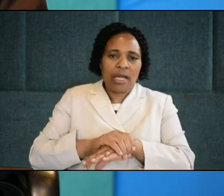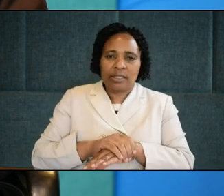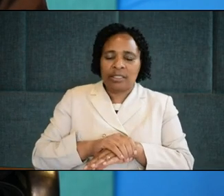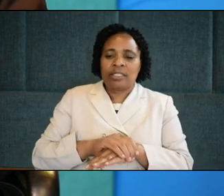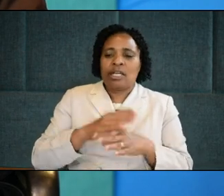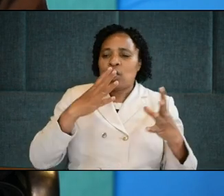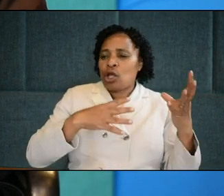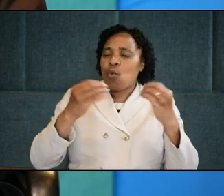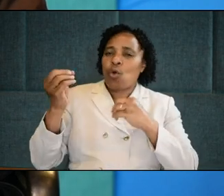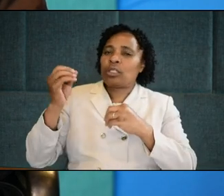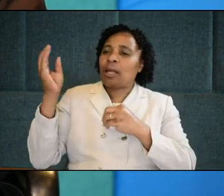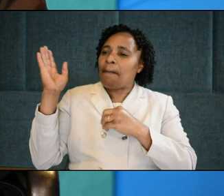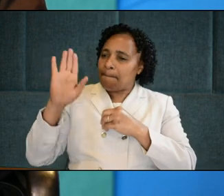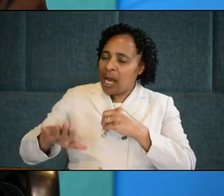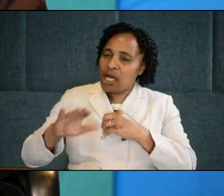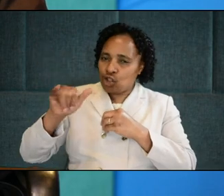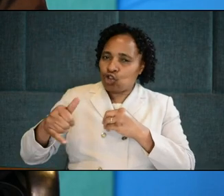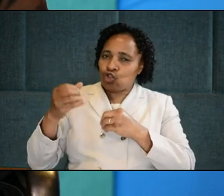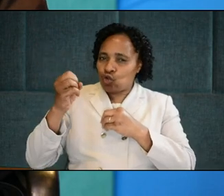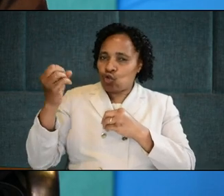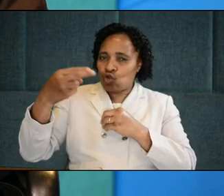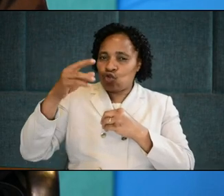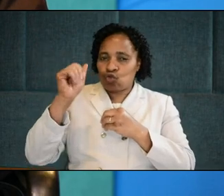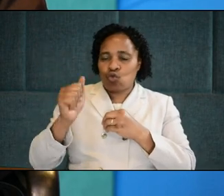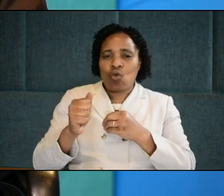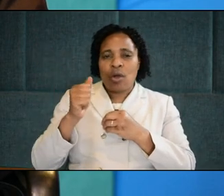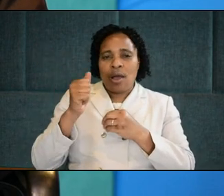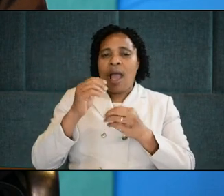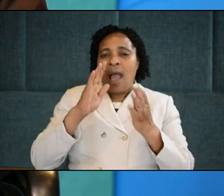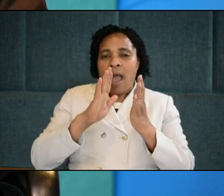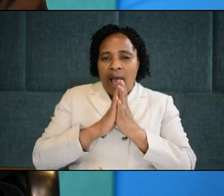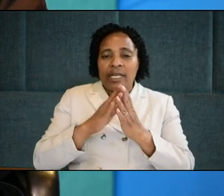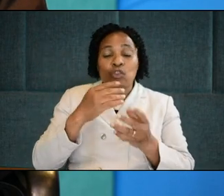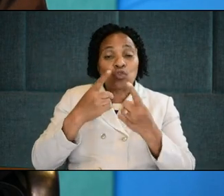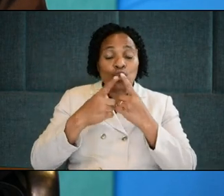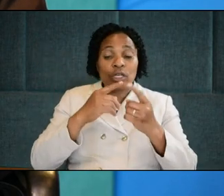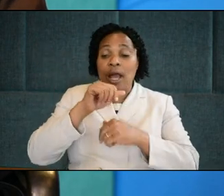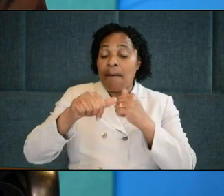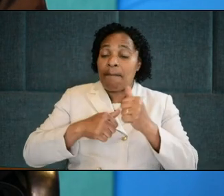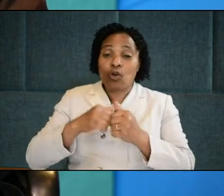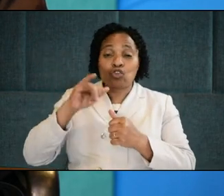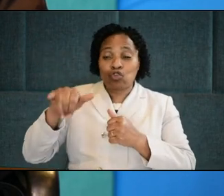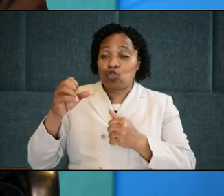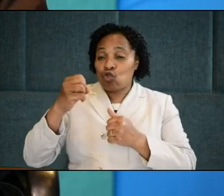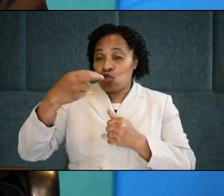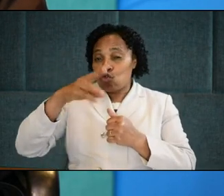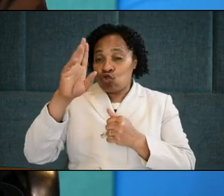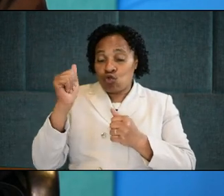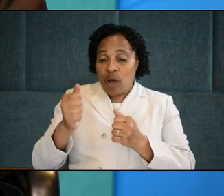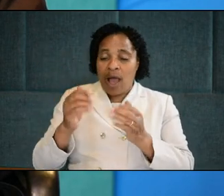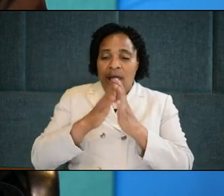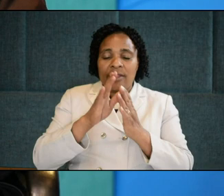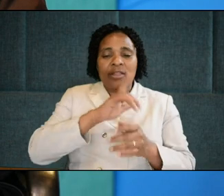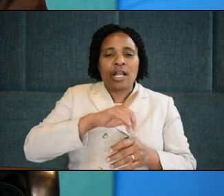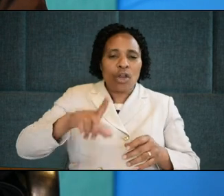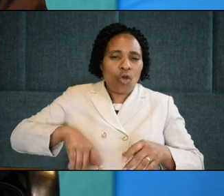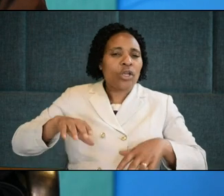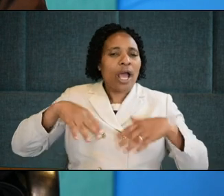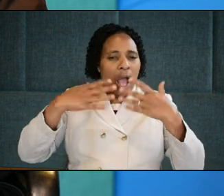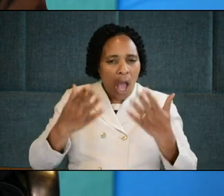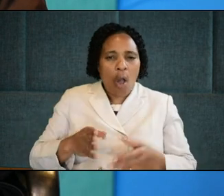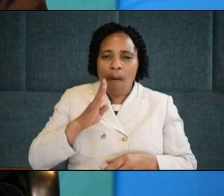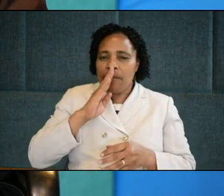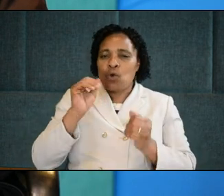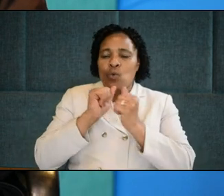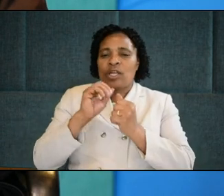went back to Joshua and said, told him all these things and told Joshua how the Lord had been with them during all this